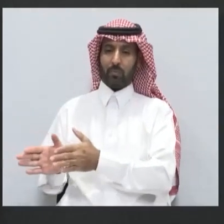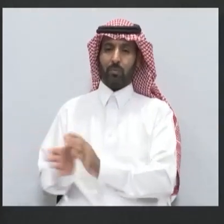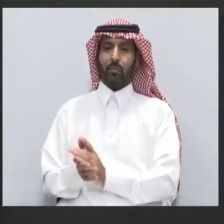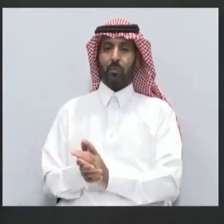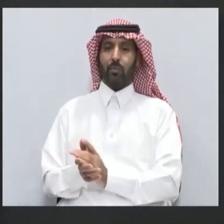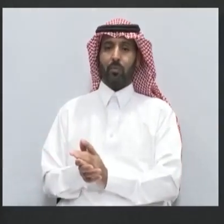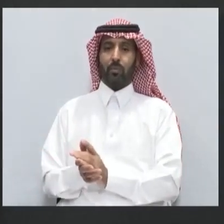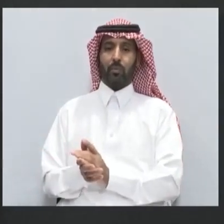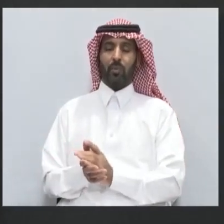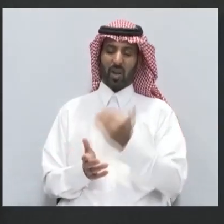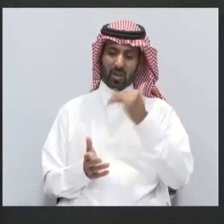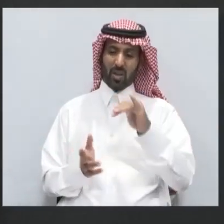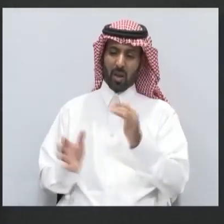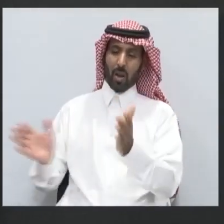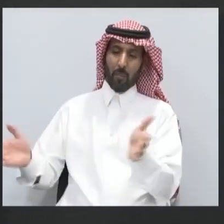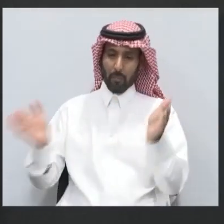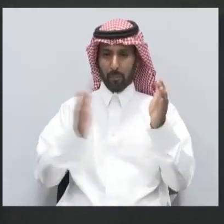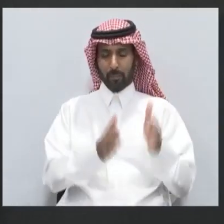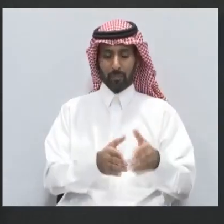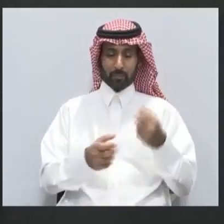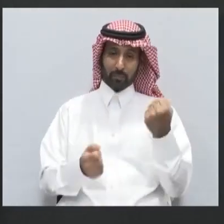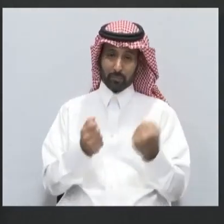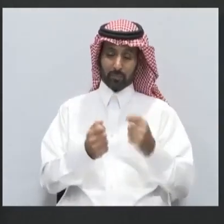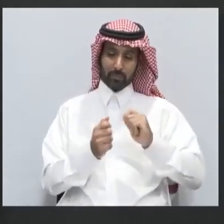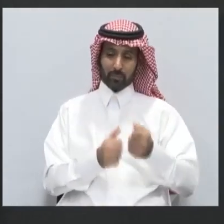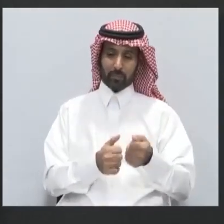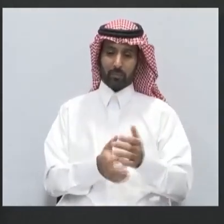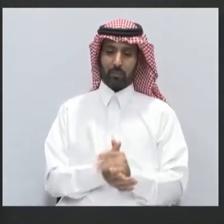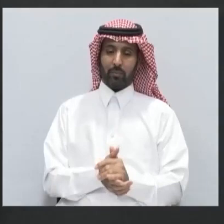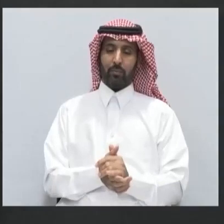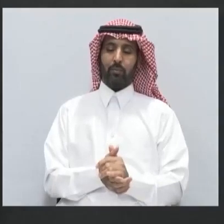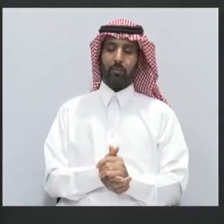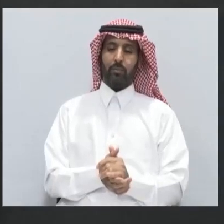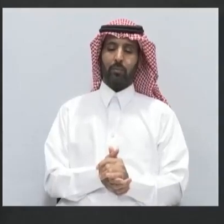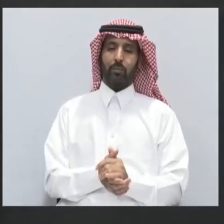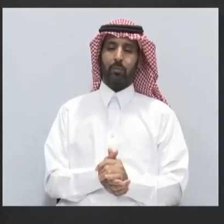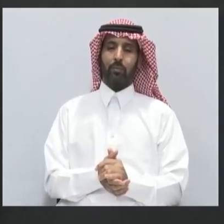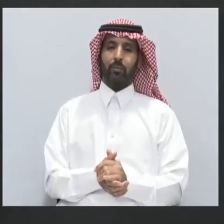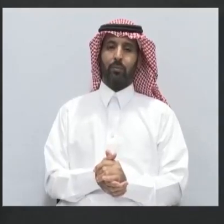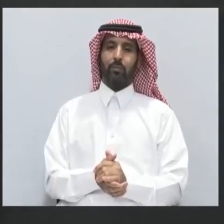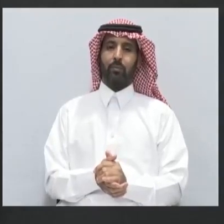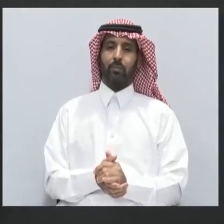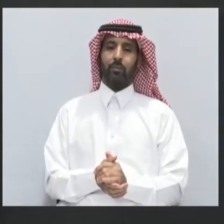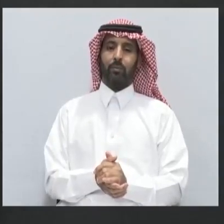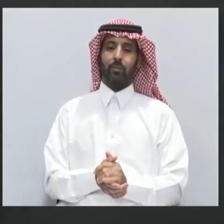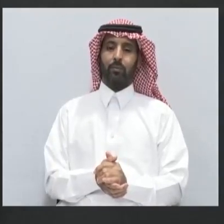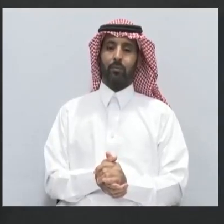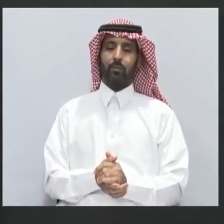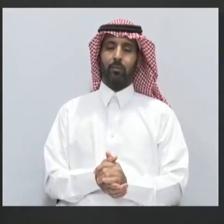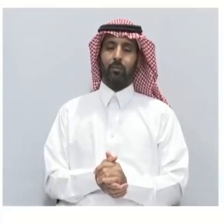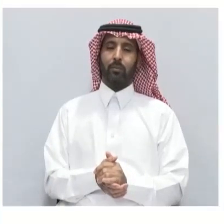couldn't take all the money with them. They had to take just a part of the money. Just half